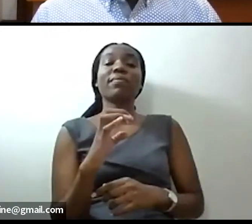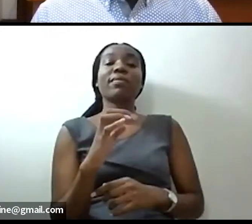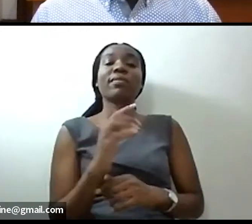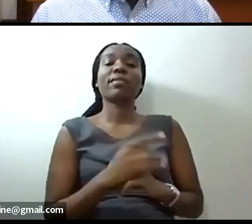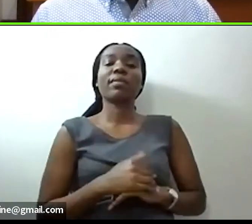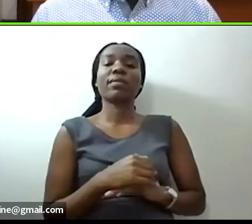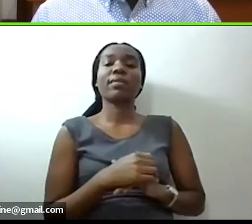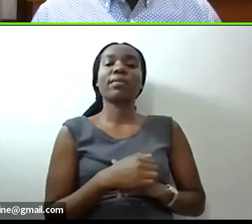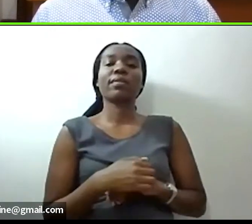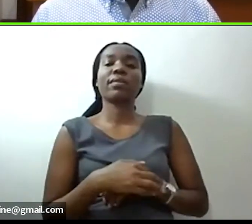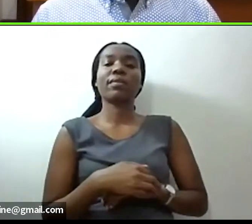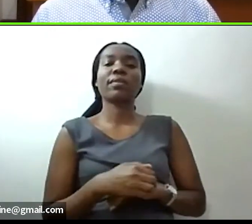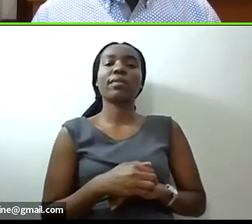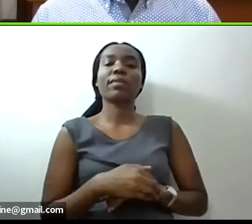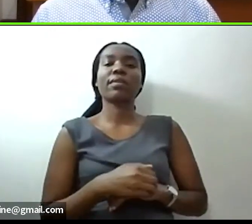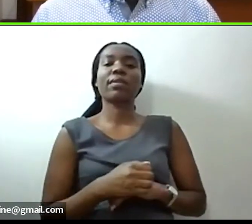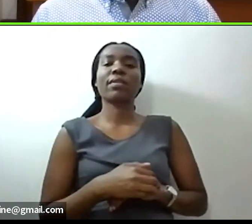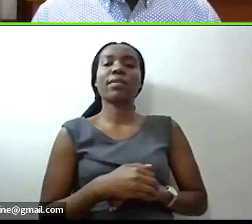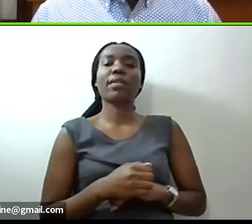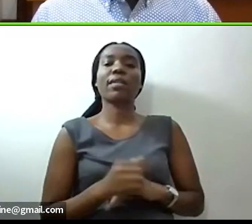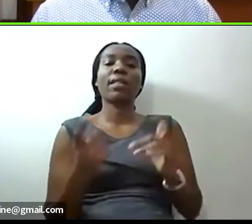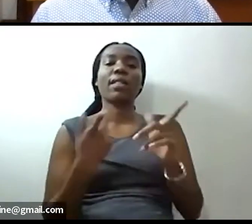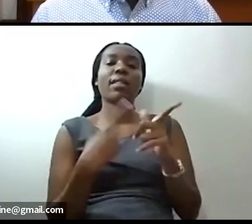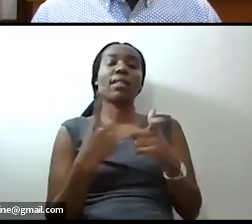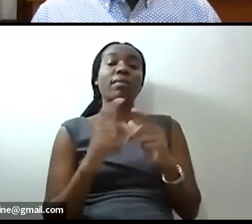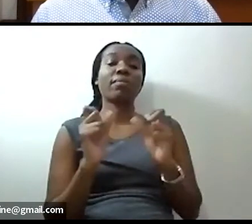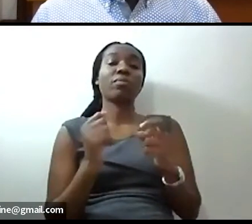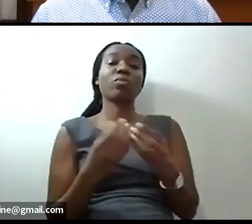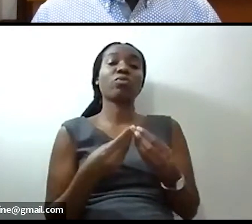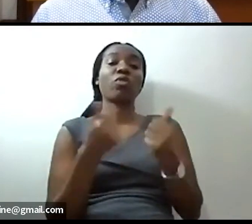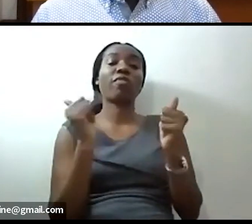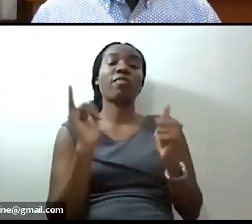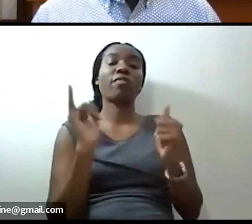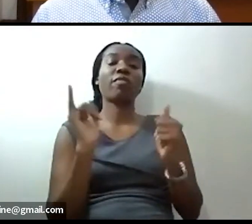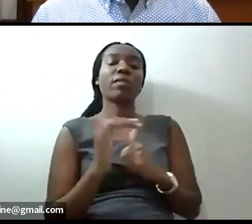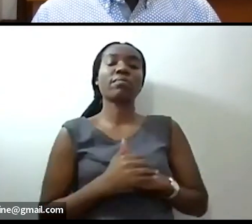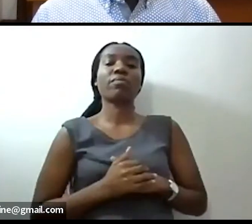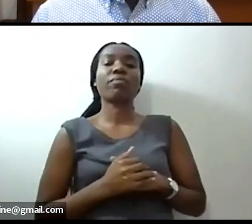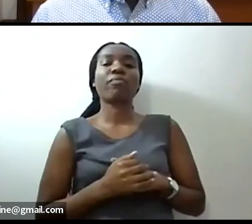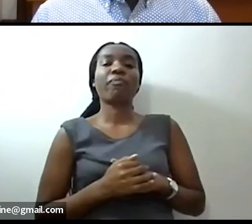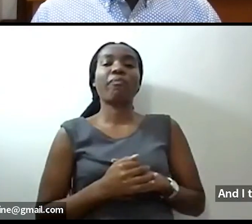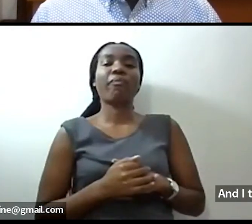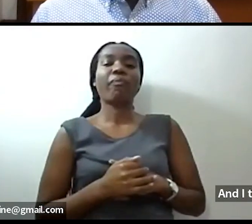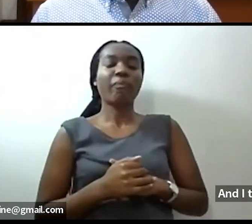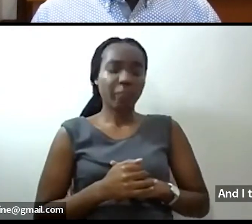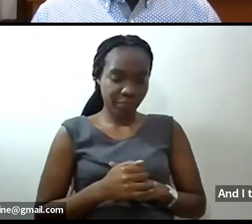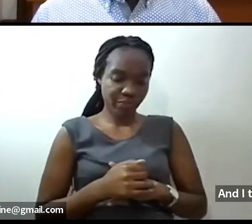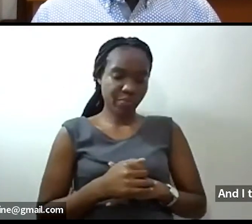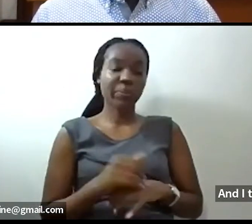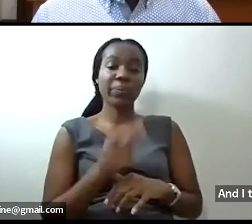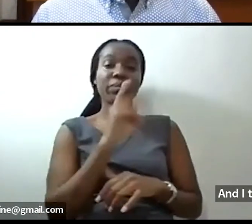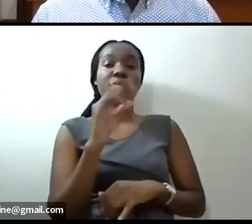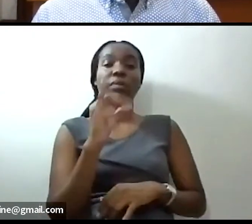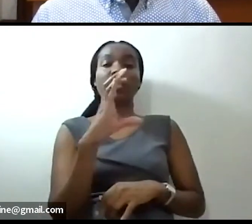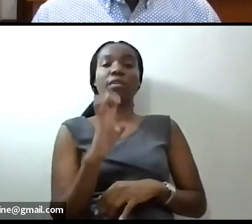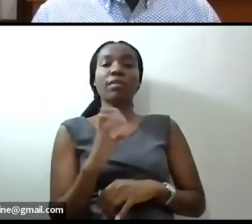info@fib.co.ke. Yeah. And I think you will be sorted. Yeah. So, Richard, I don't know that you have any other